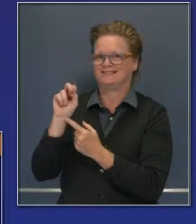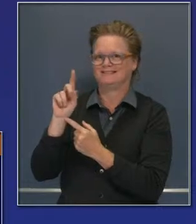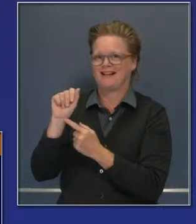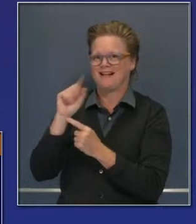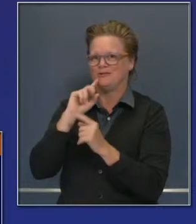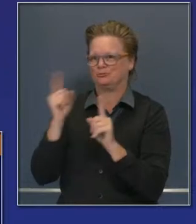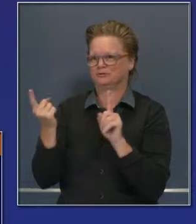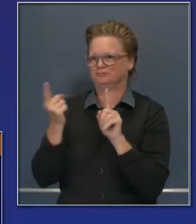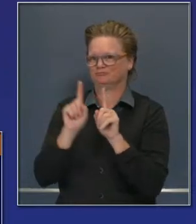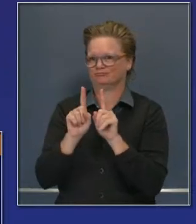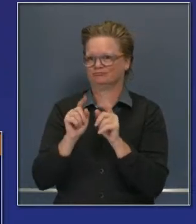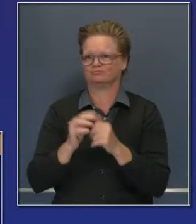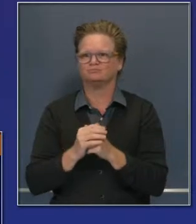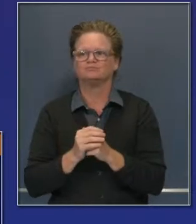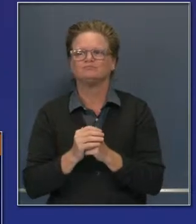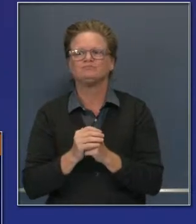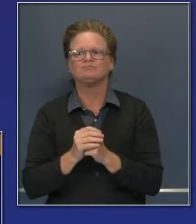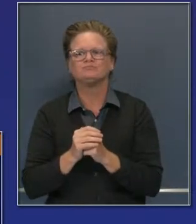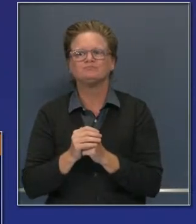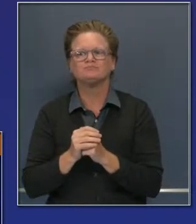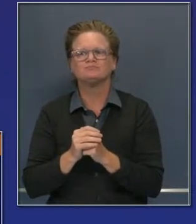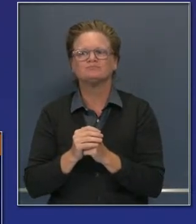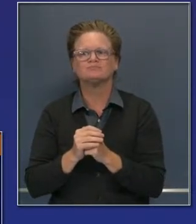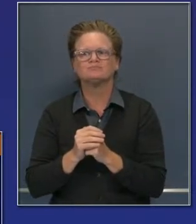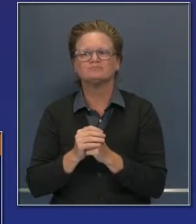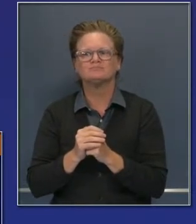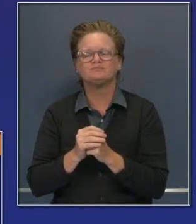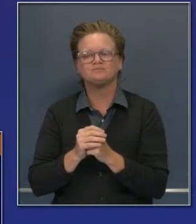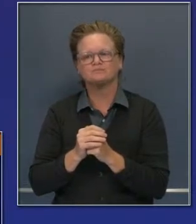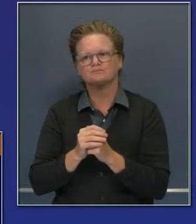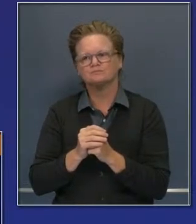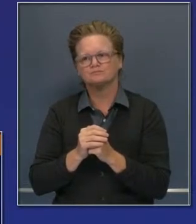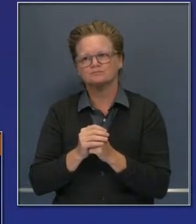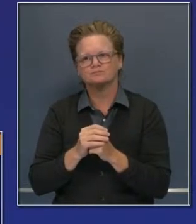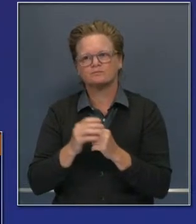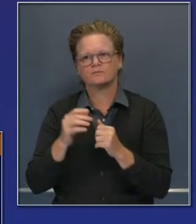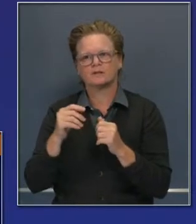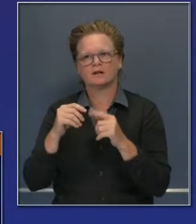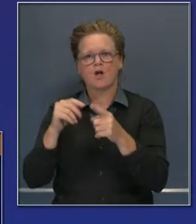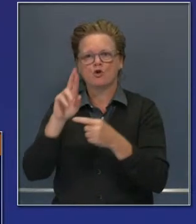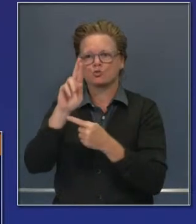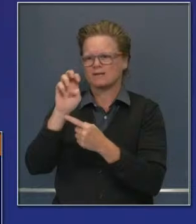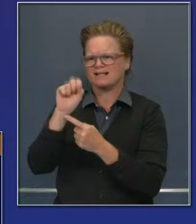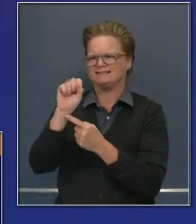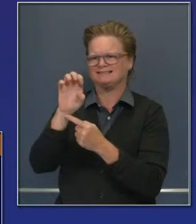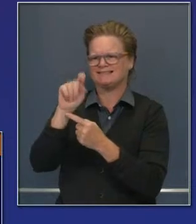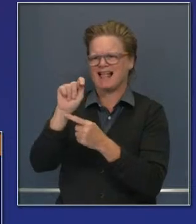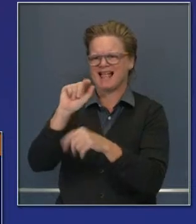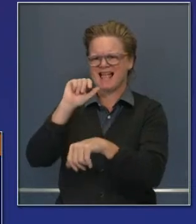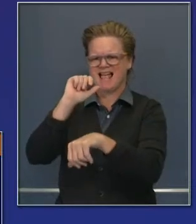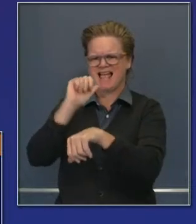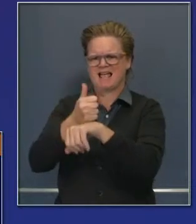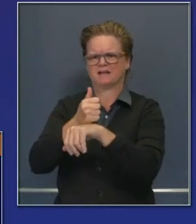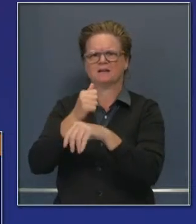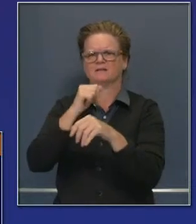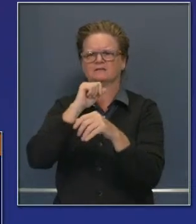that those of you that are now for the first time applying for benefits